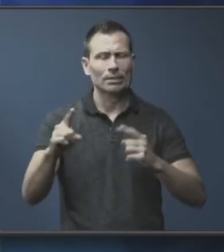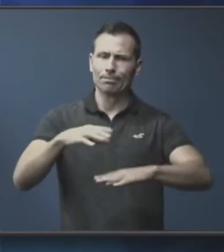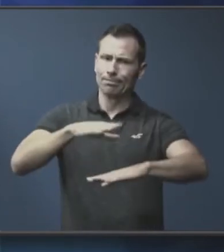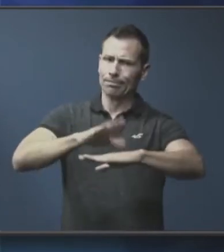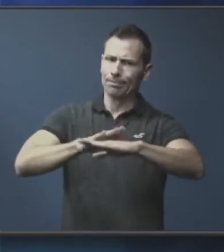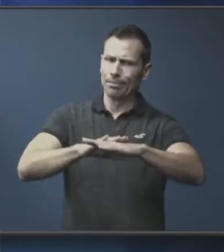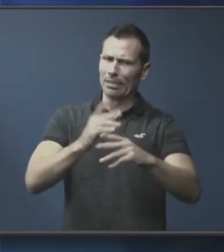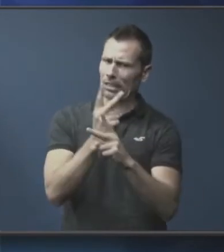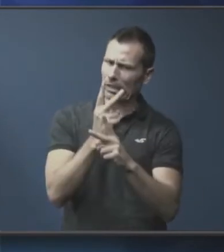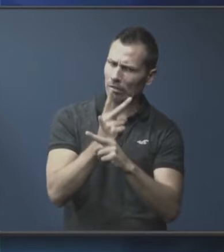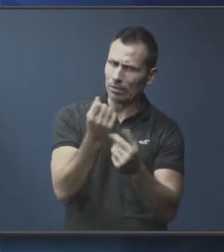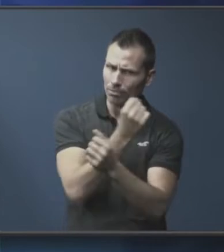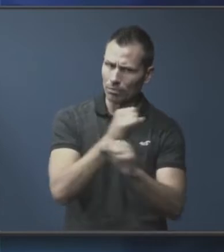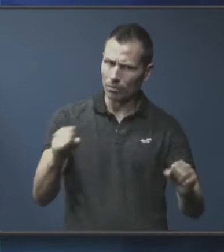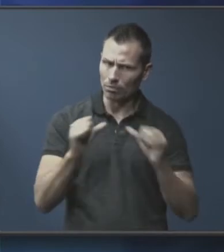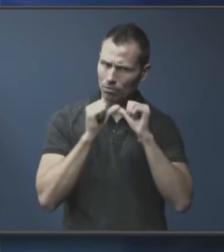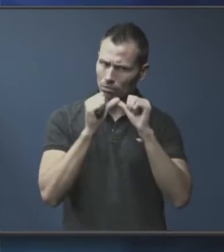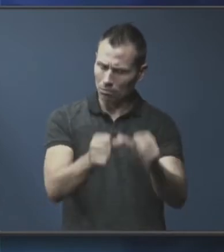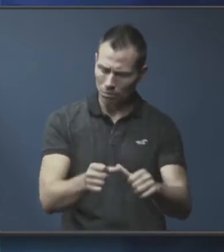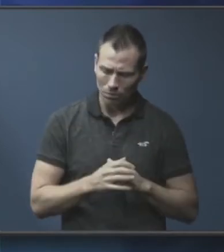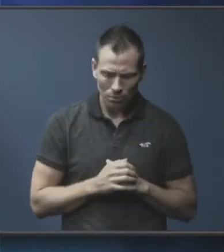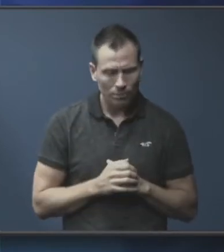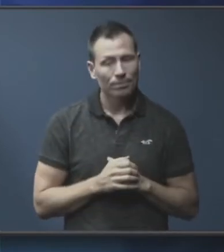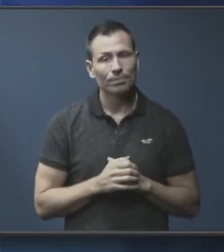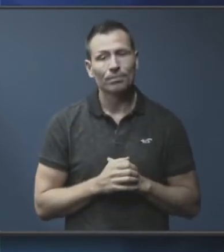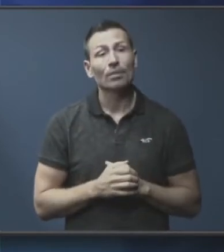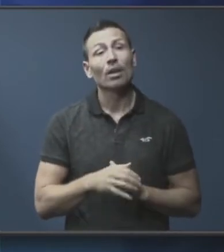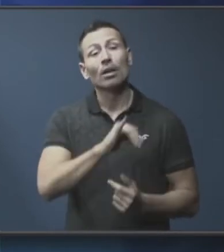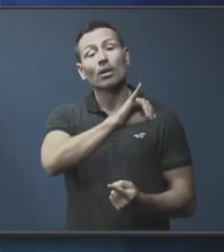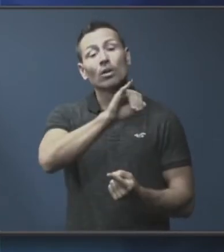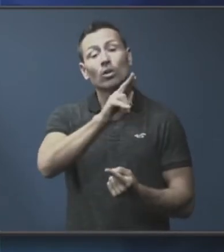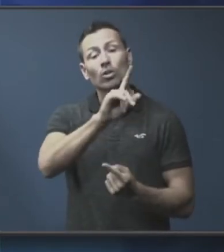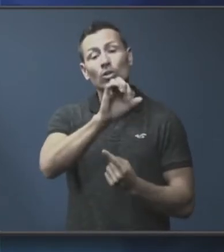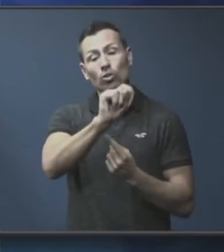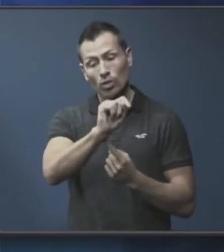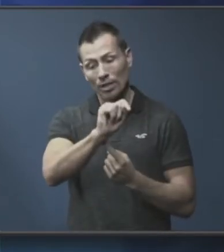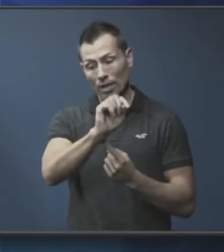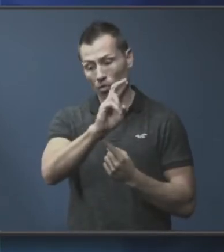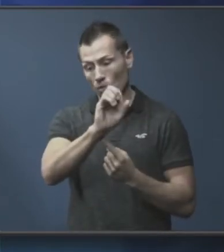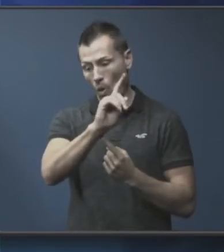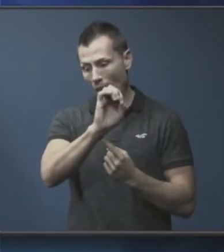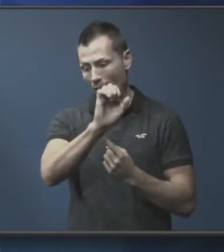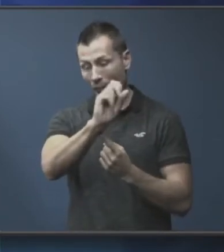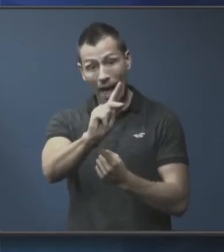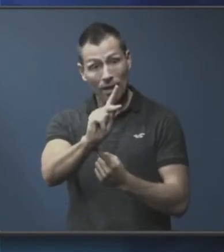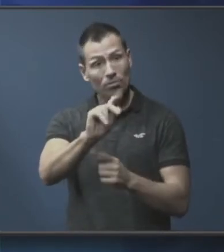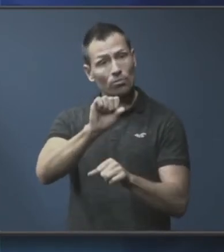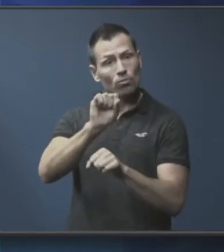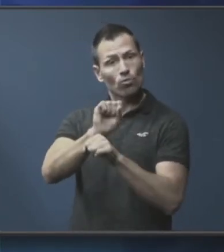possible. Thank you. I'd like to introduce Juliet Roliak from Florida Power and Light.